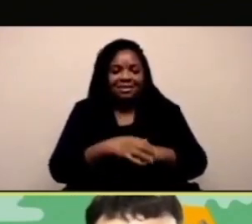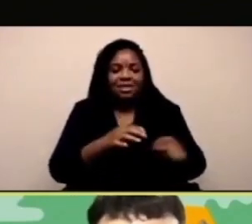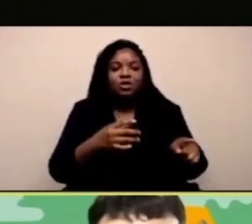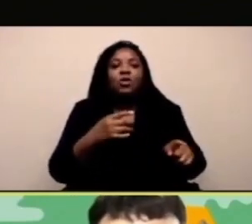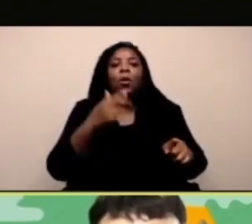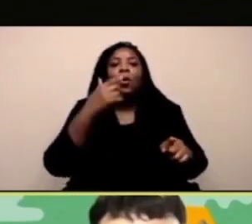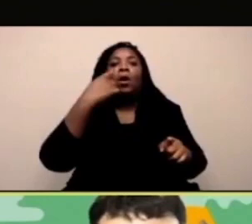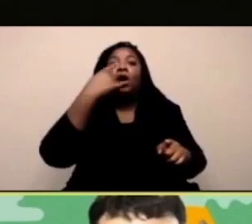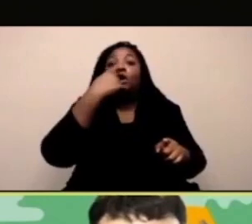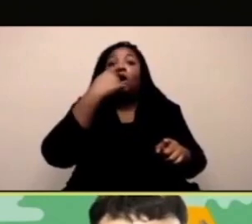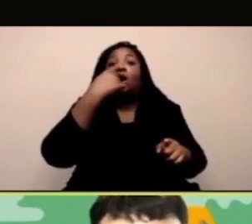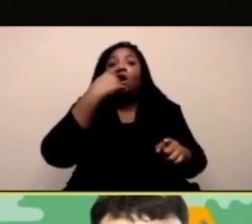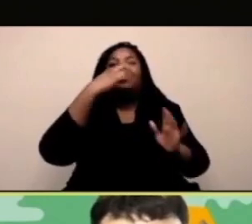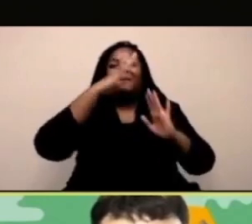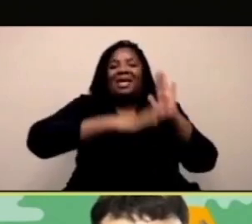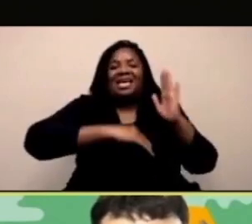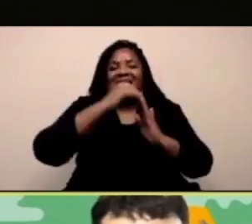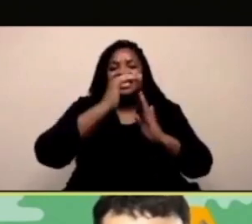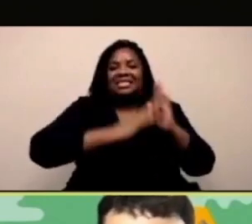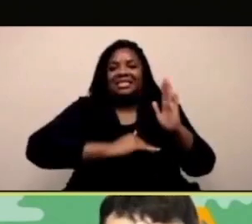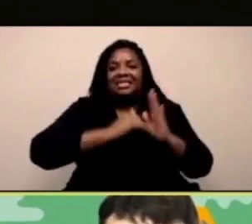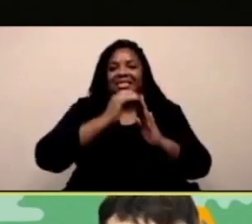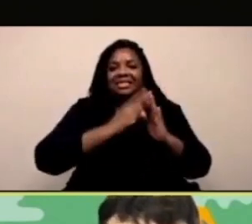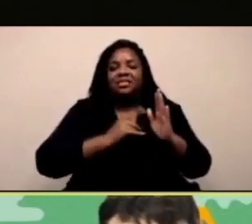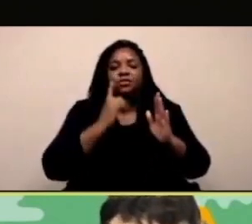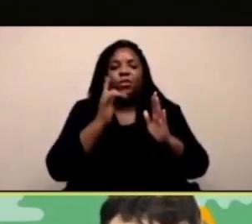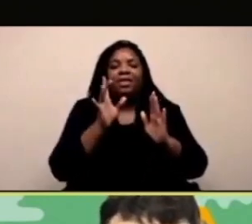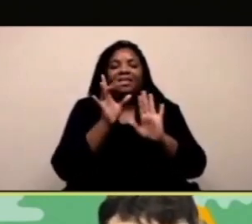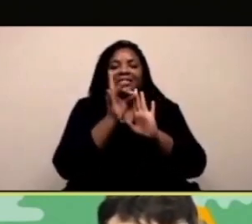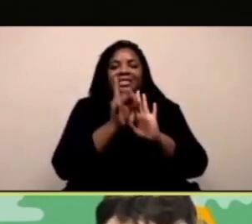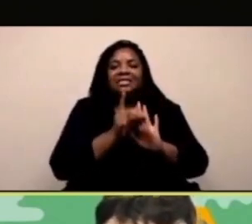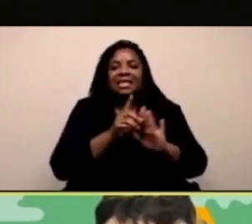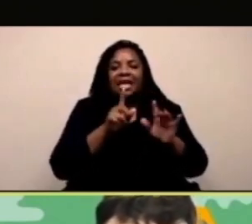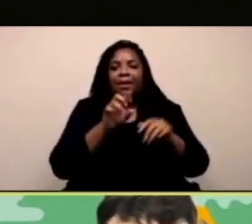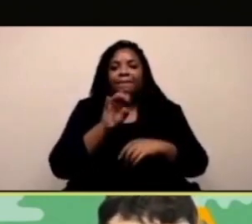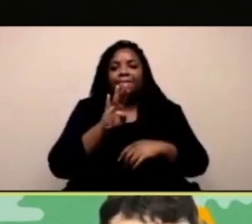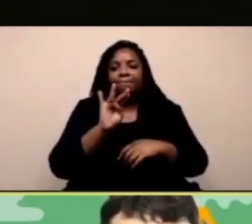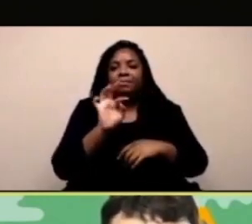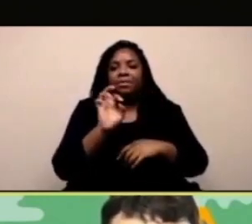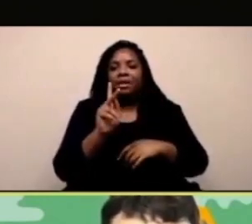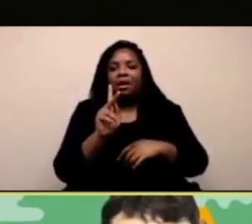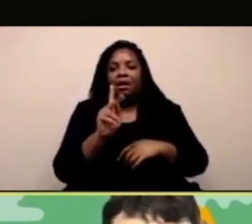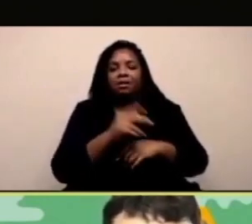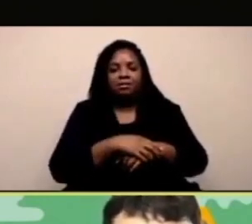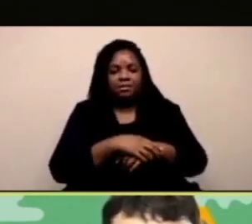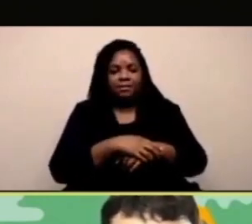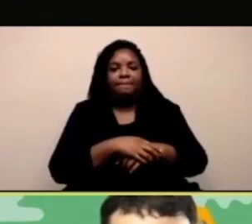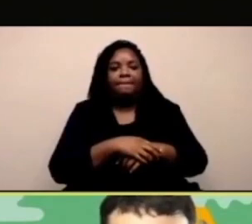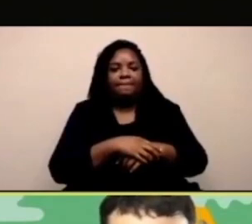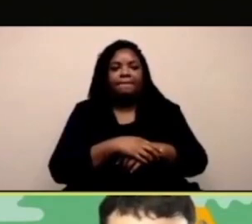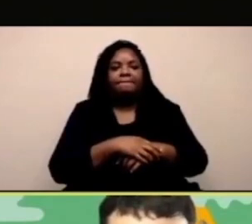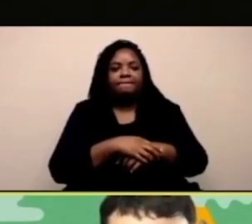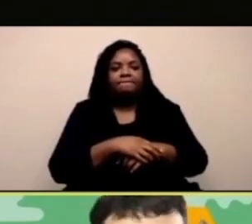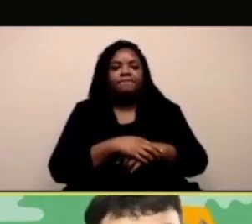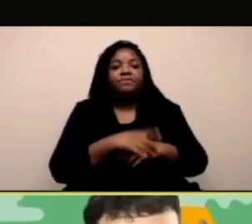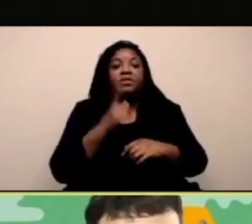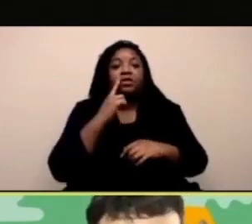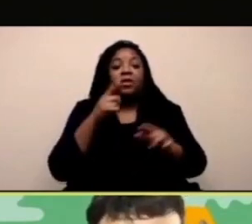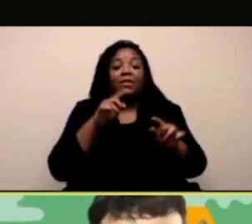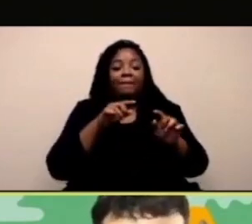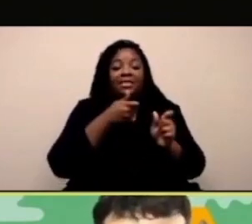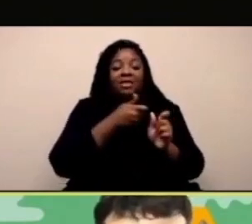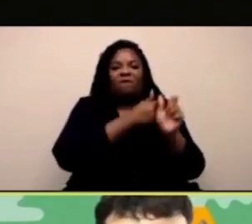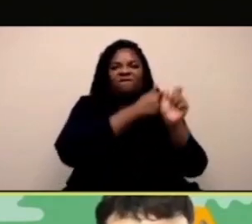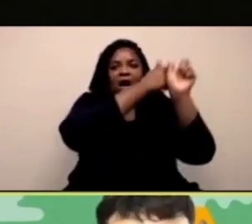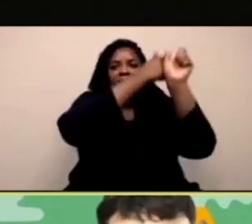painting with your nose. So that's using the stamp block in the pen extension so that the sprite follows you around and you can draw